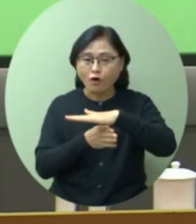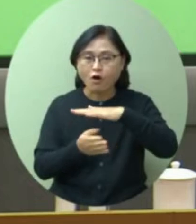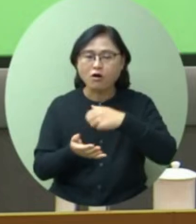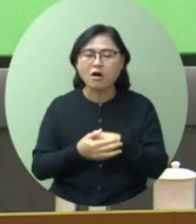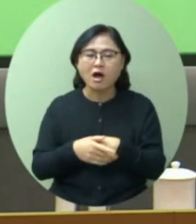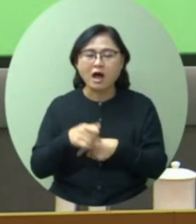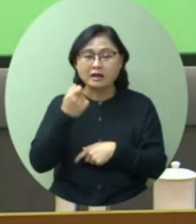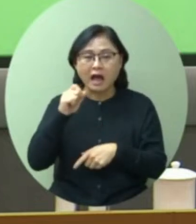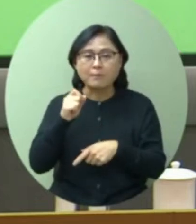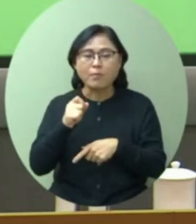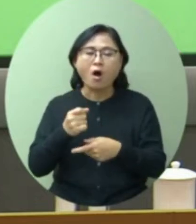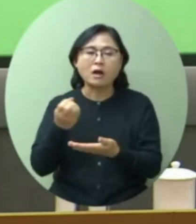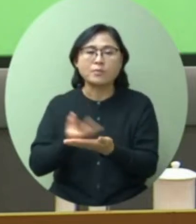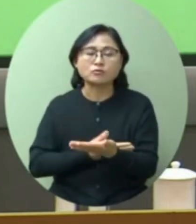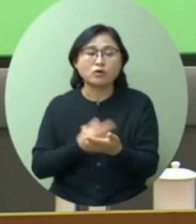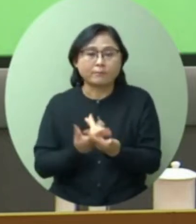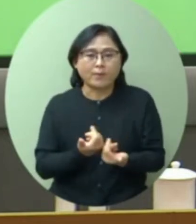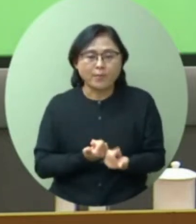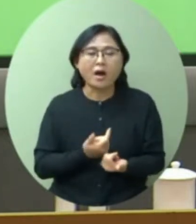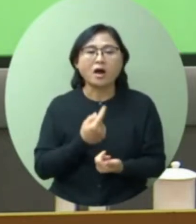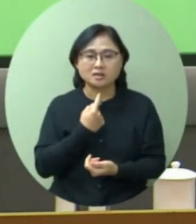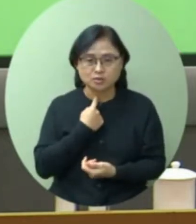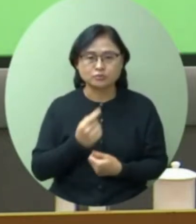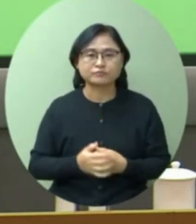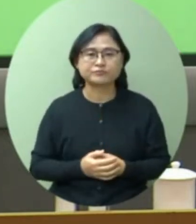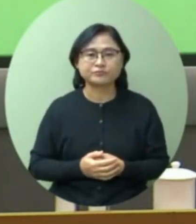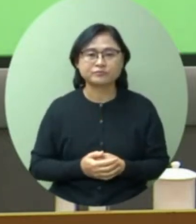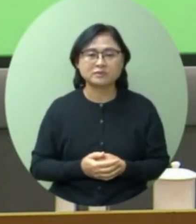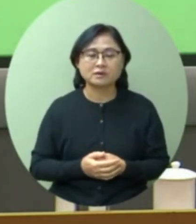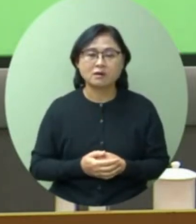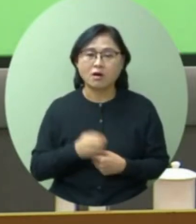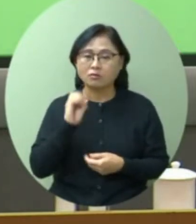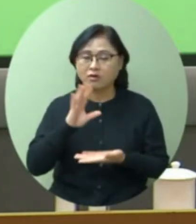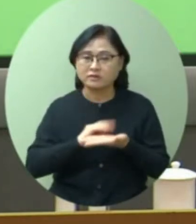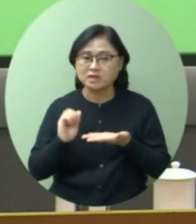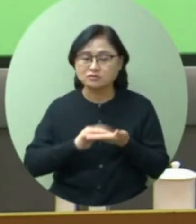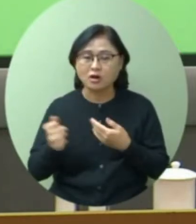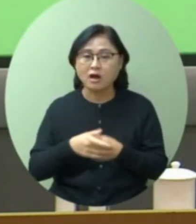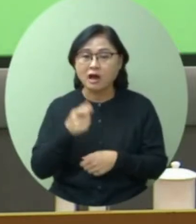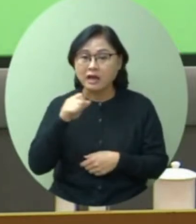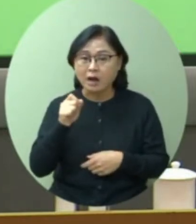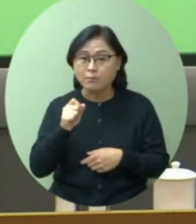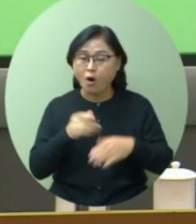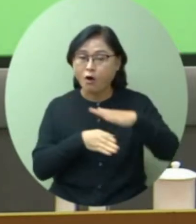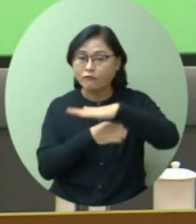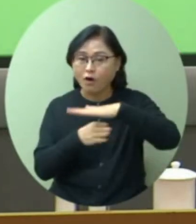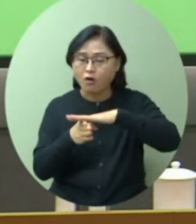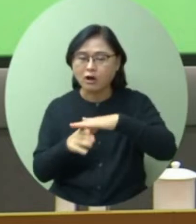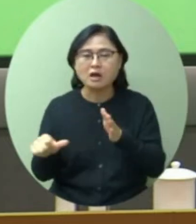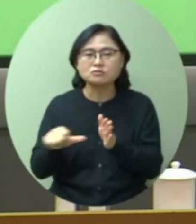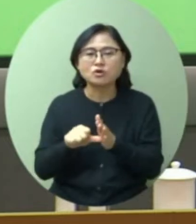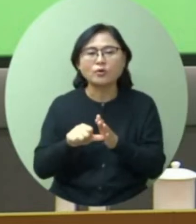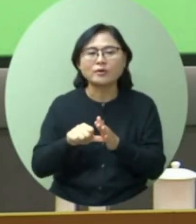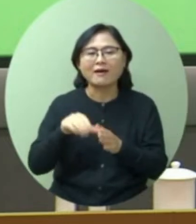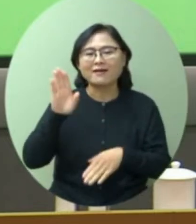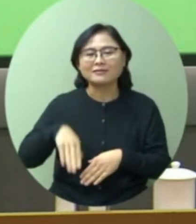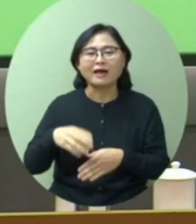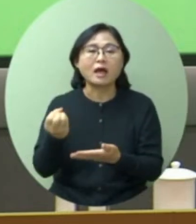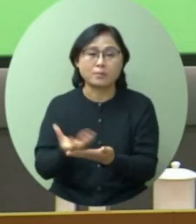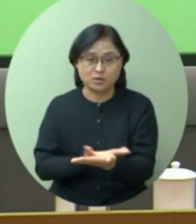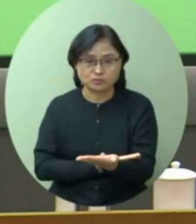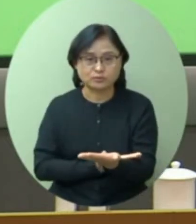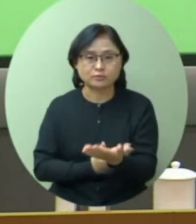Subdivided units will have to meet the requirements for basic housing units. Such